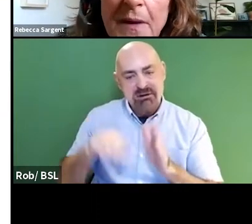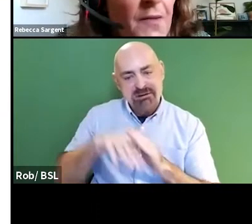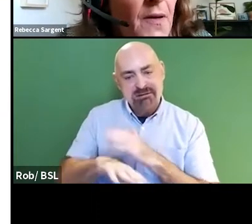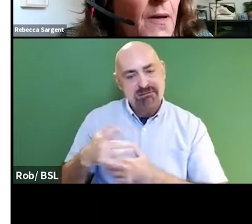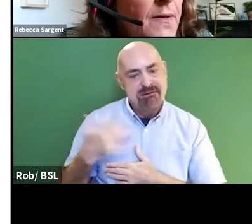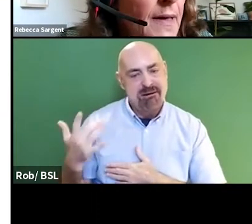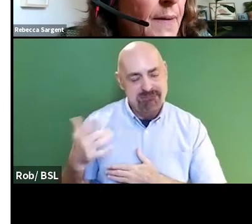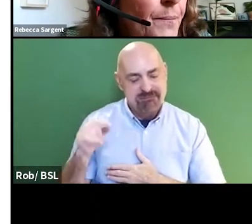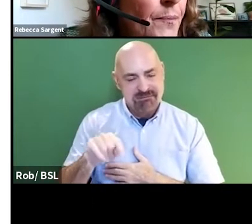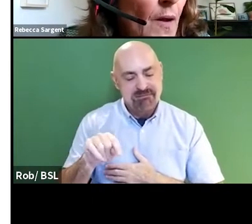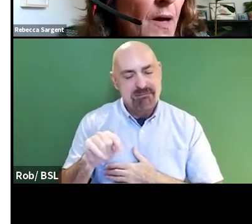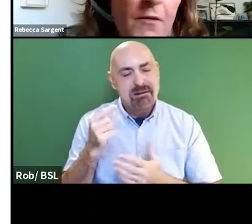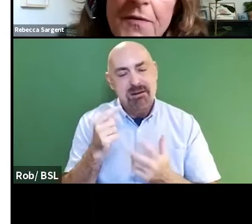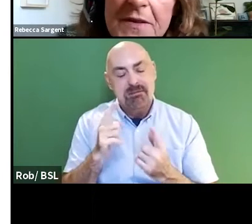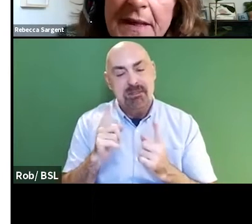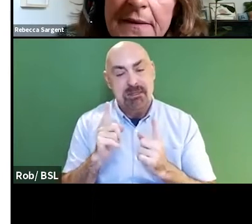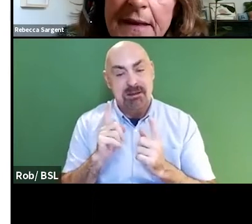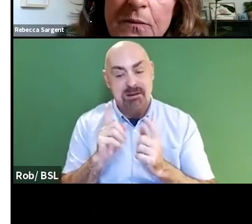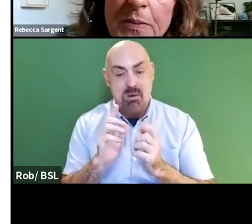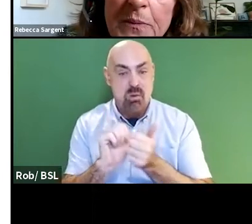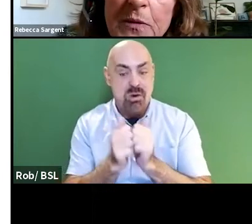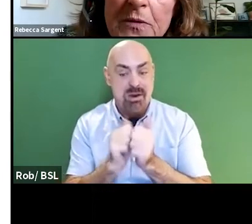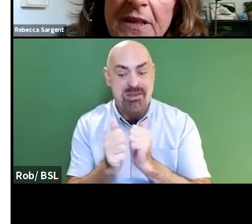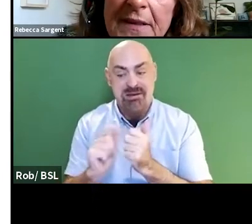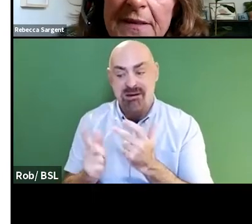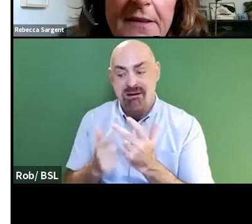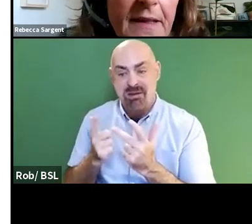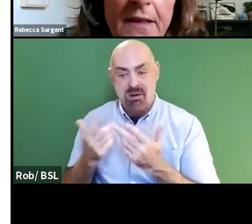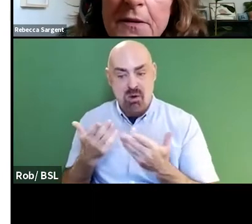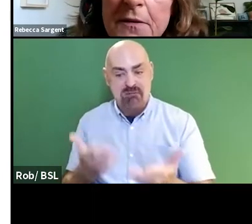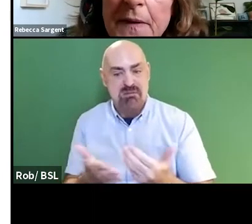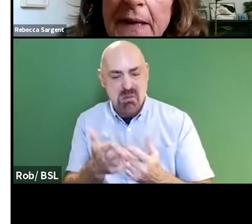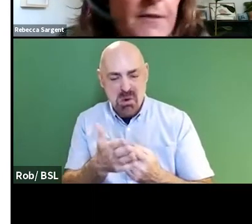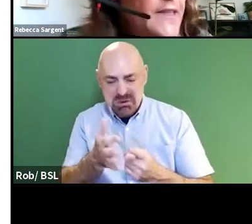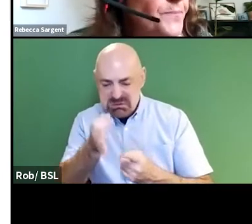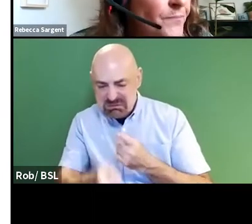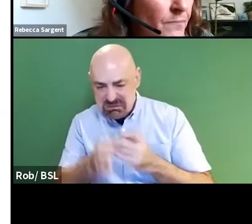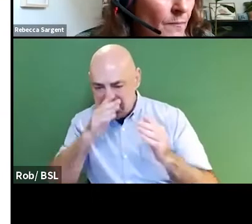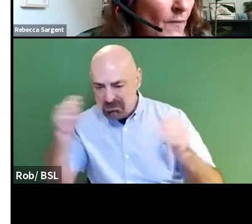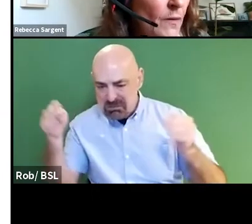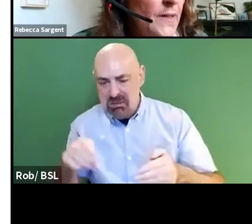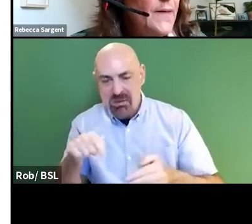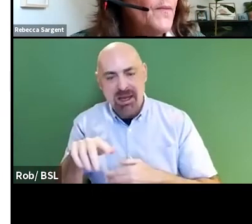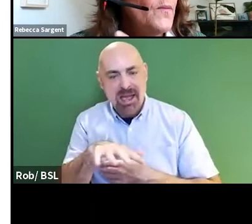will be some other offers that will be more targeted to that local area.